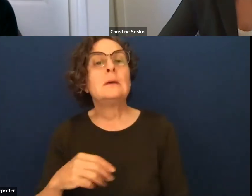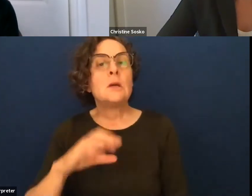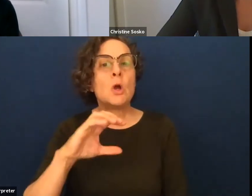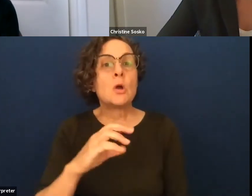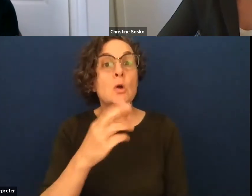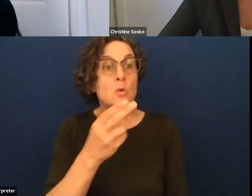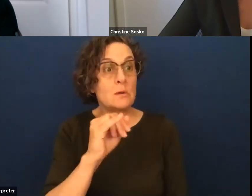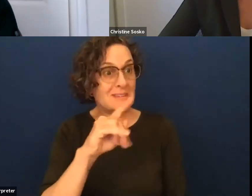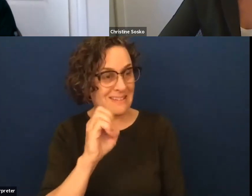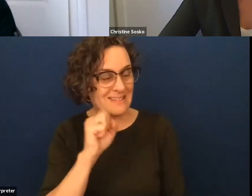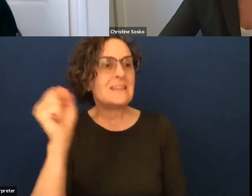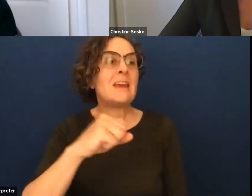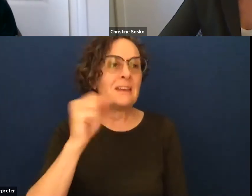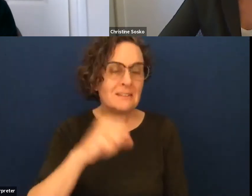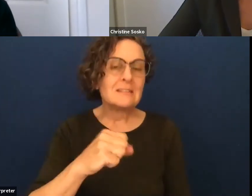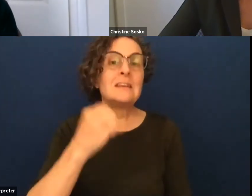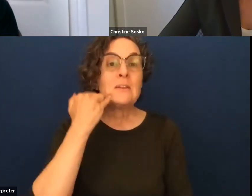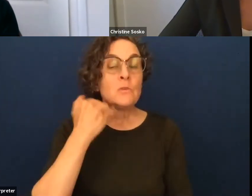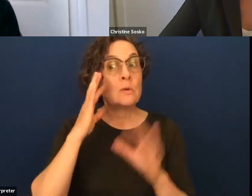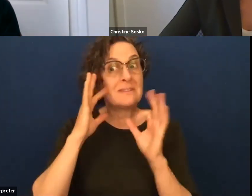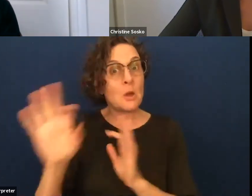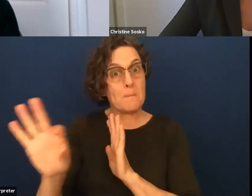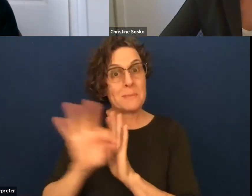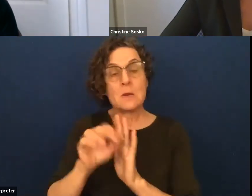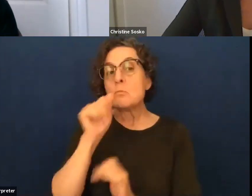made the choice to go through the private process,